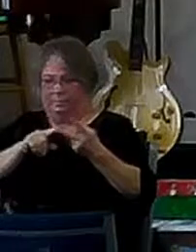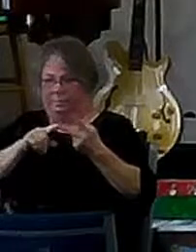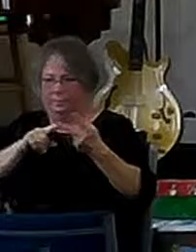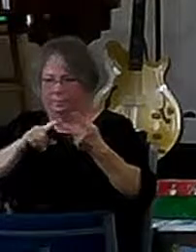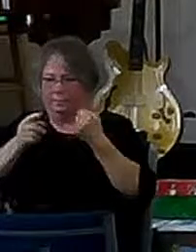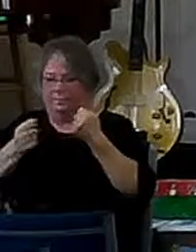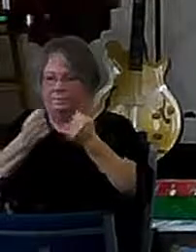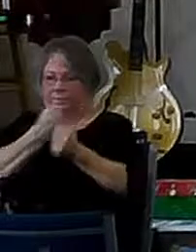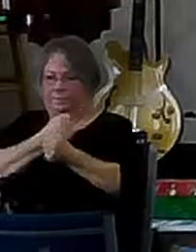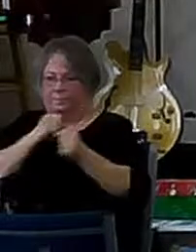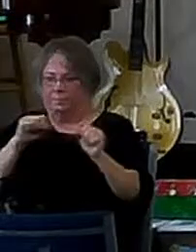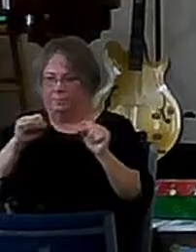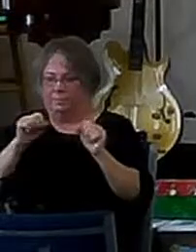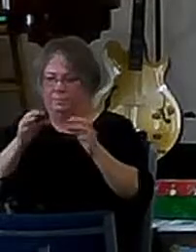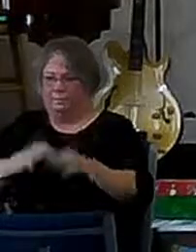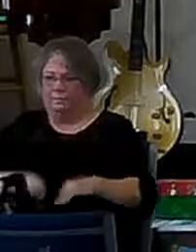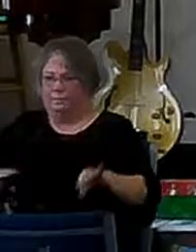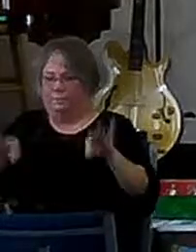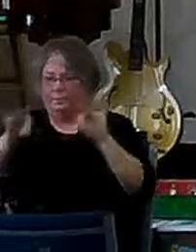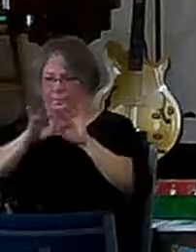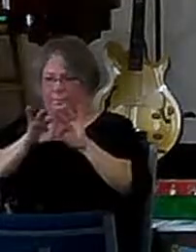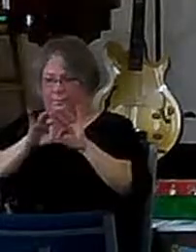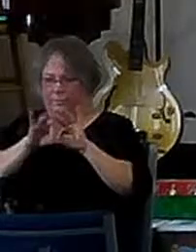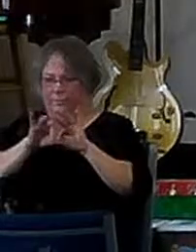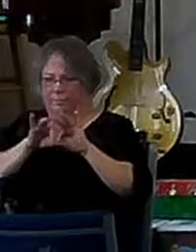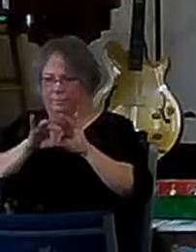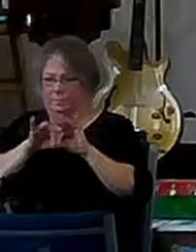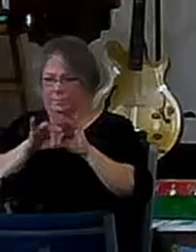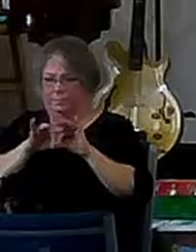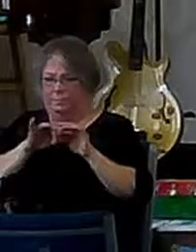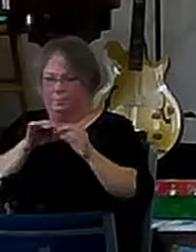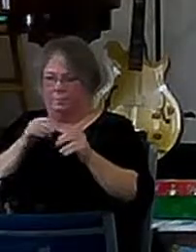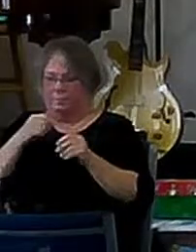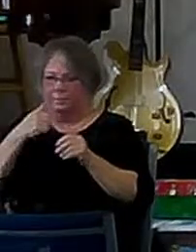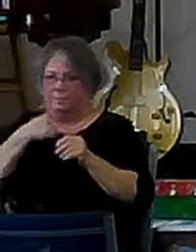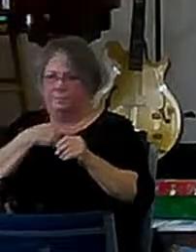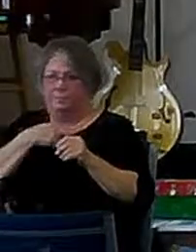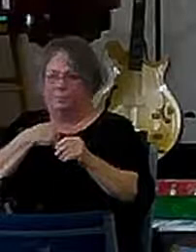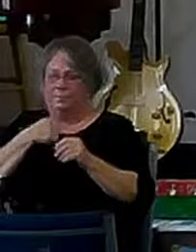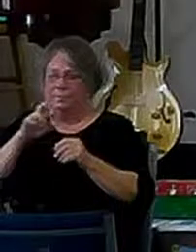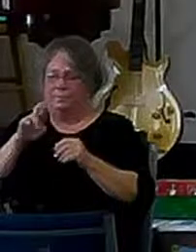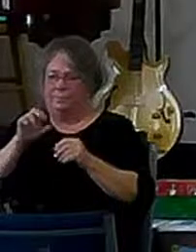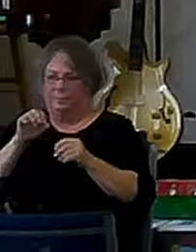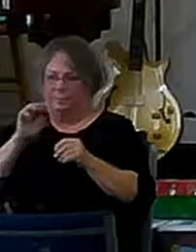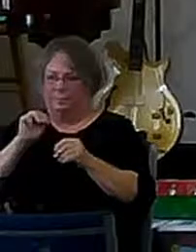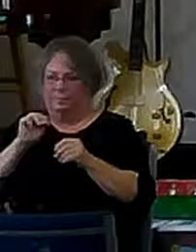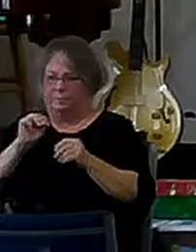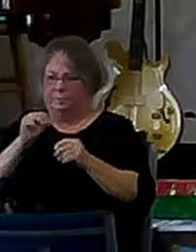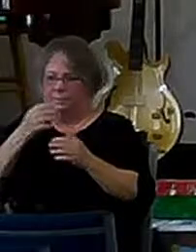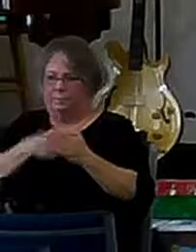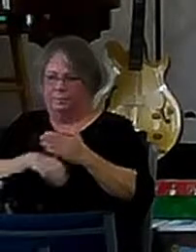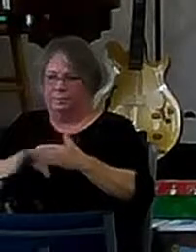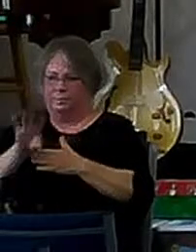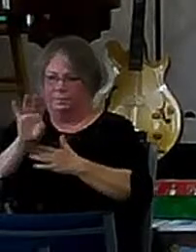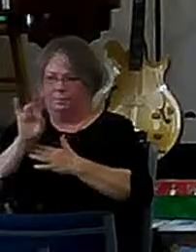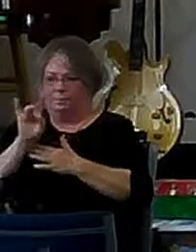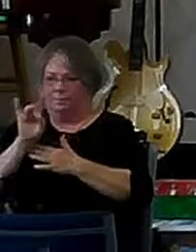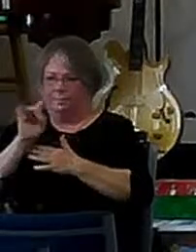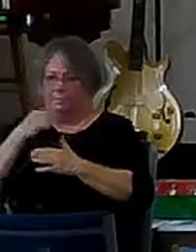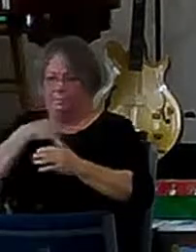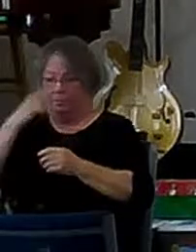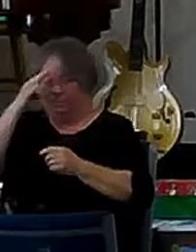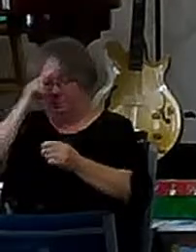secure, and I've tried to bathe myself in the comforting waters of Romans chapter 8. Is it true? Can I